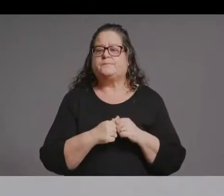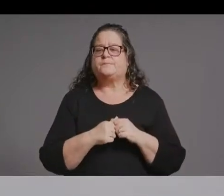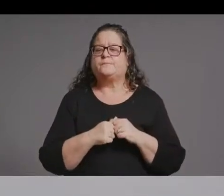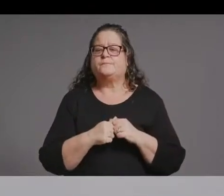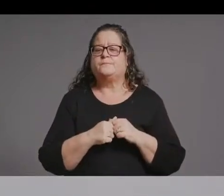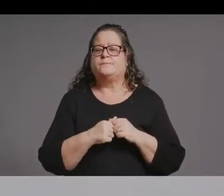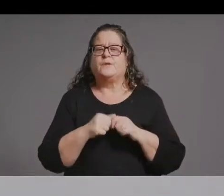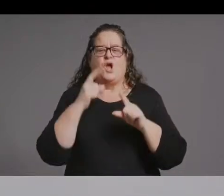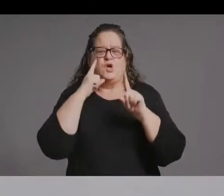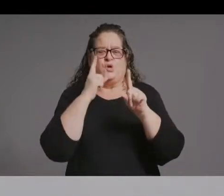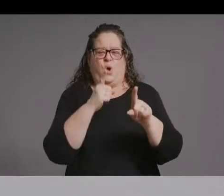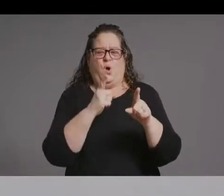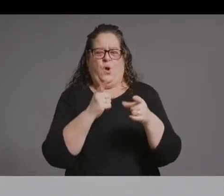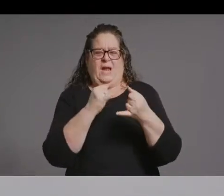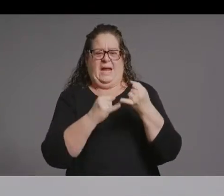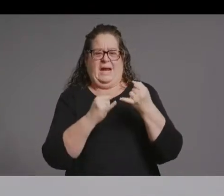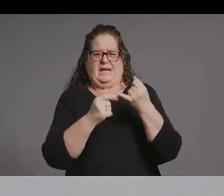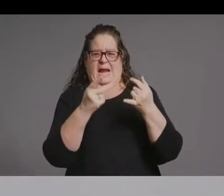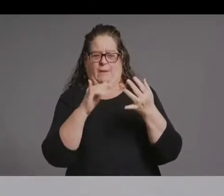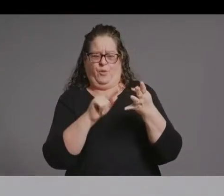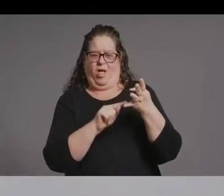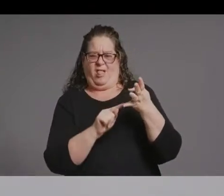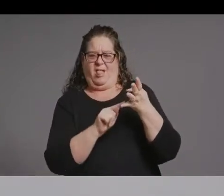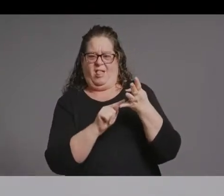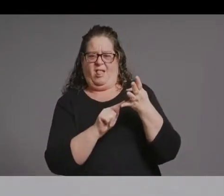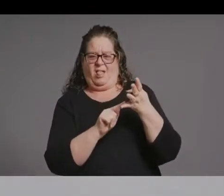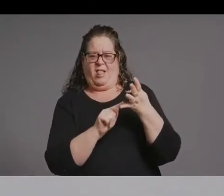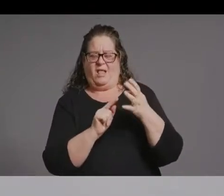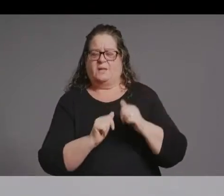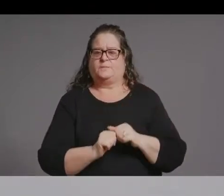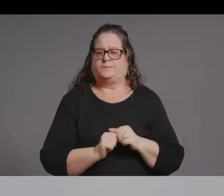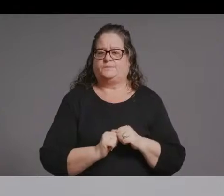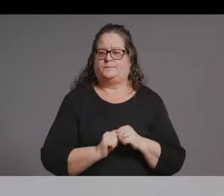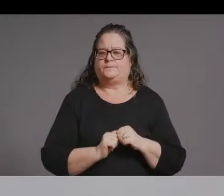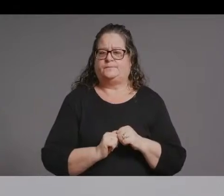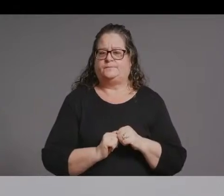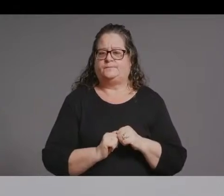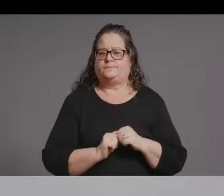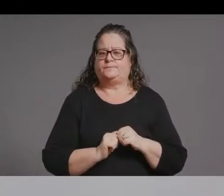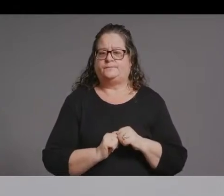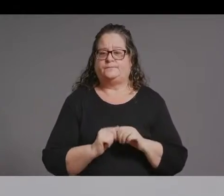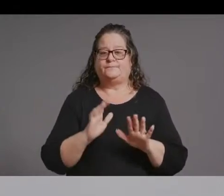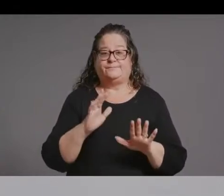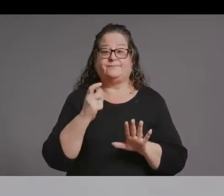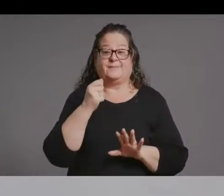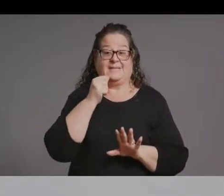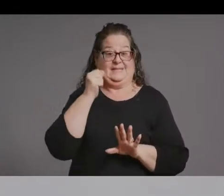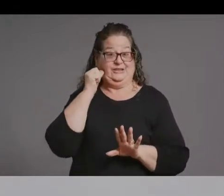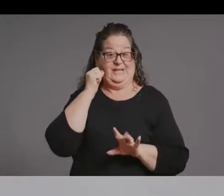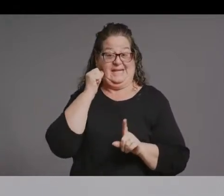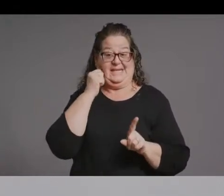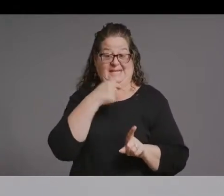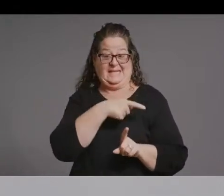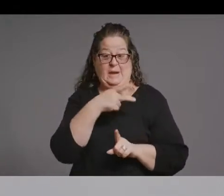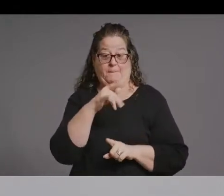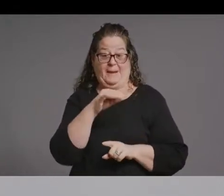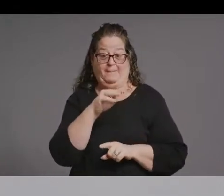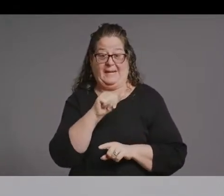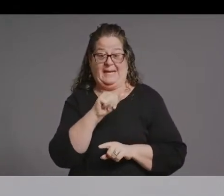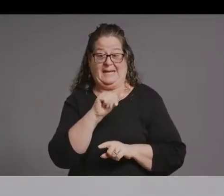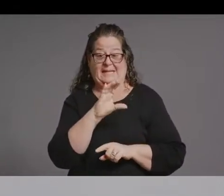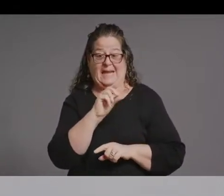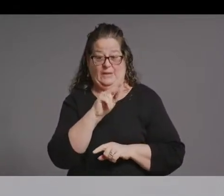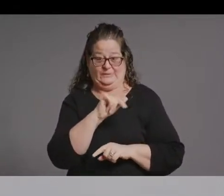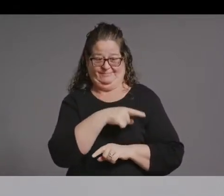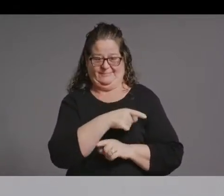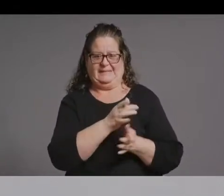so that's what we're trying to work for. There were some changes yesterday that Pima County requested that we have to see if